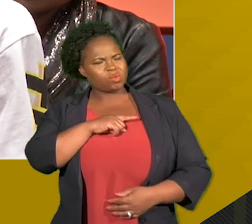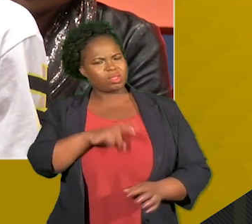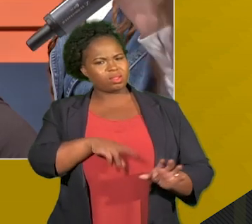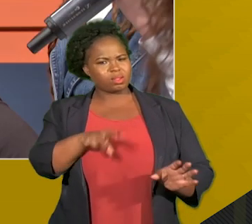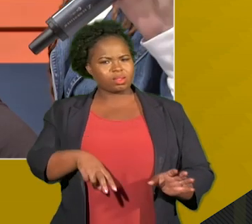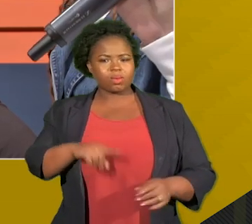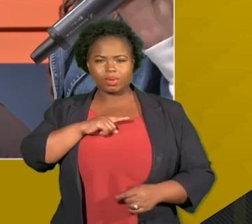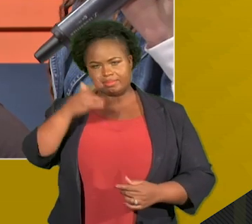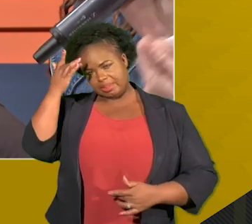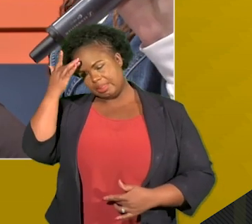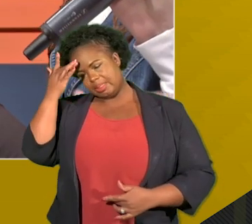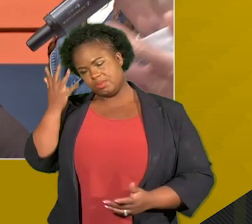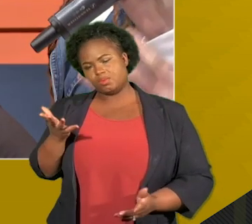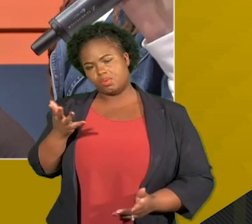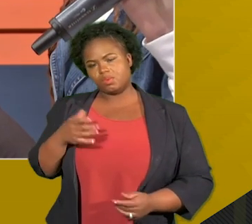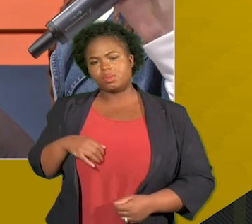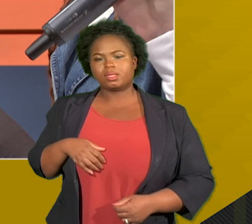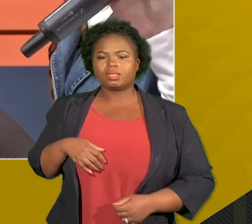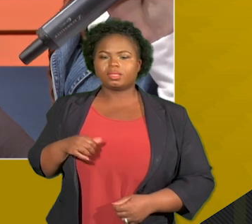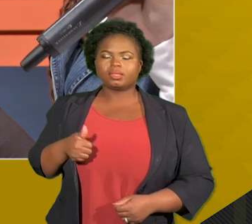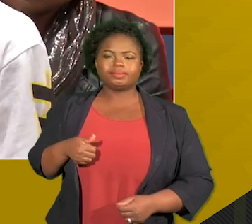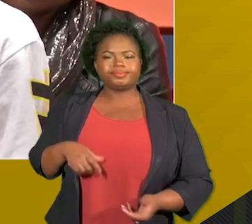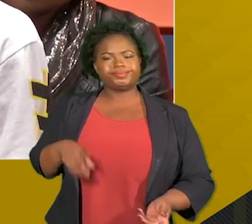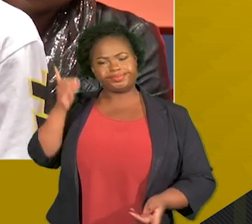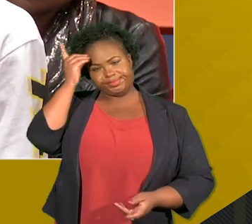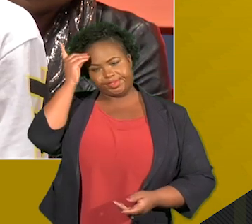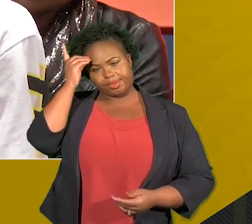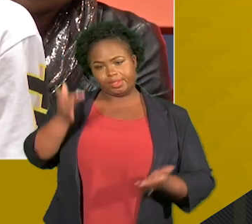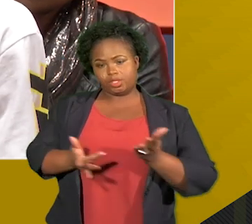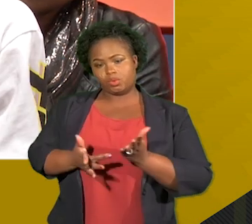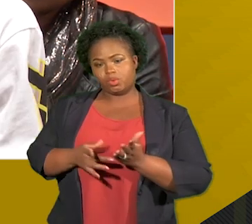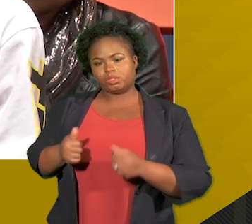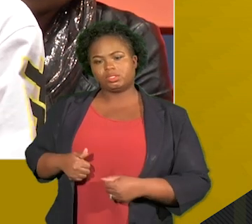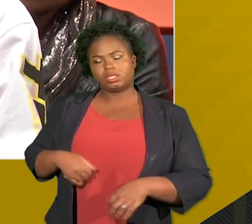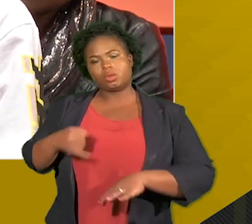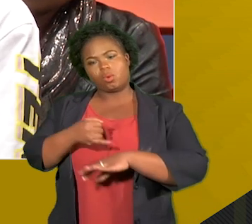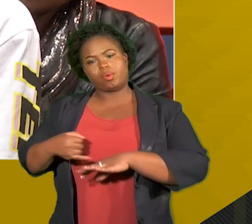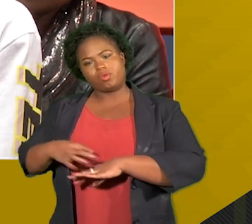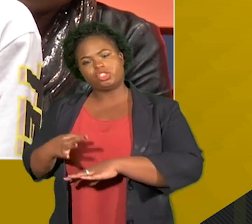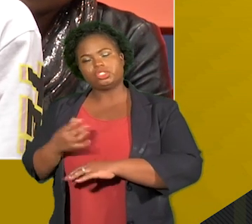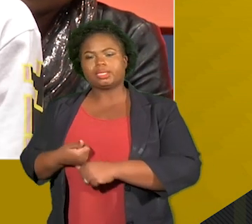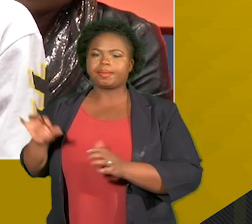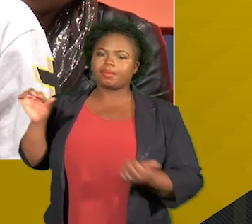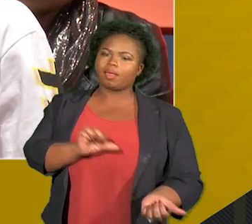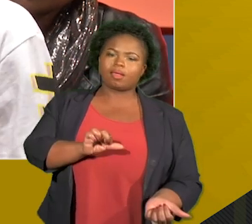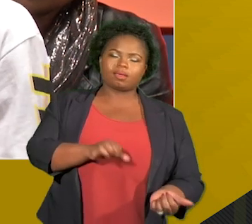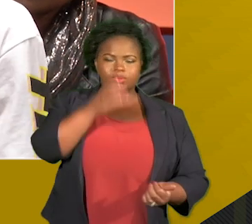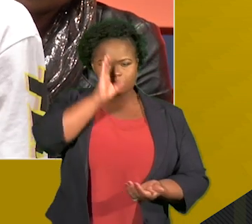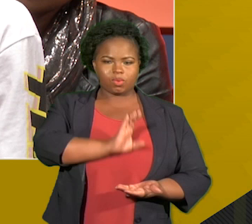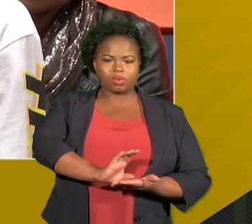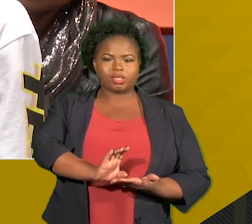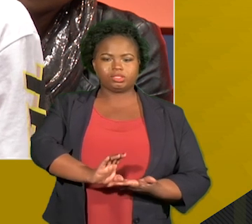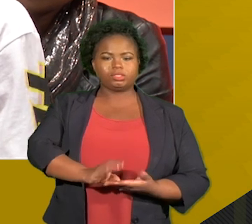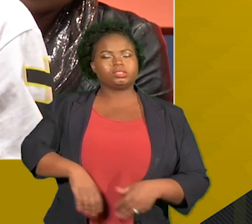ka le bakala o kula. Okay. A drop out ka yo tsa di operation ka gutla kaya college ka